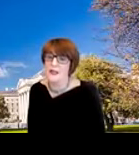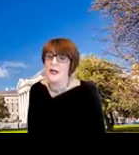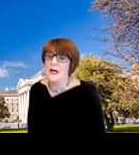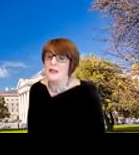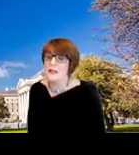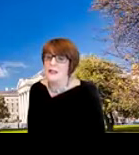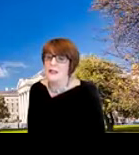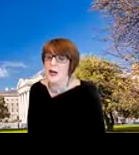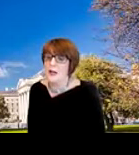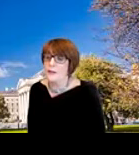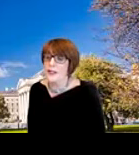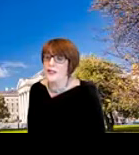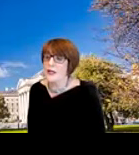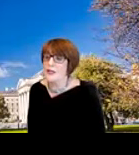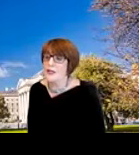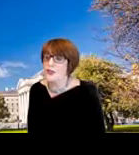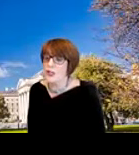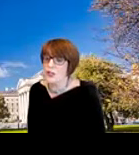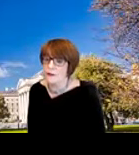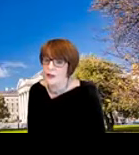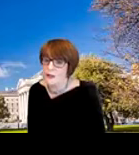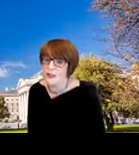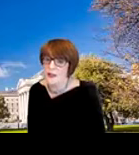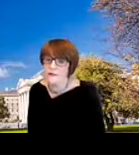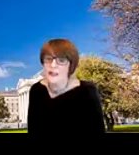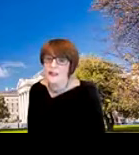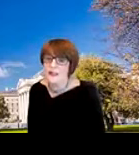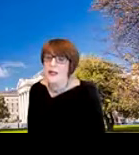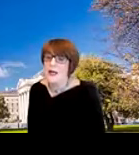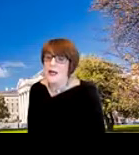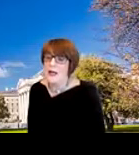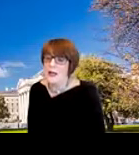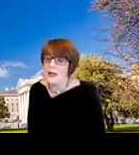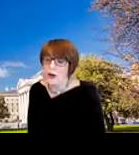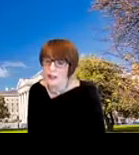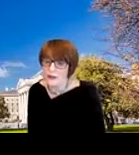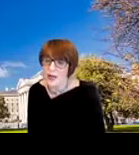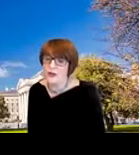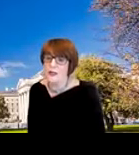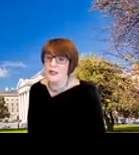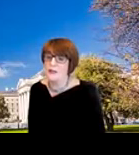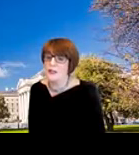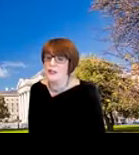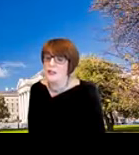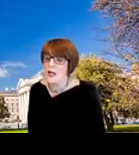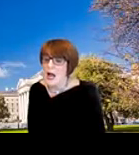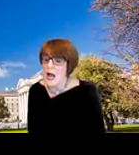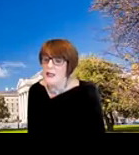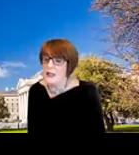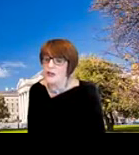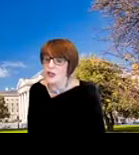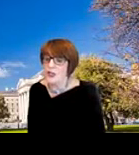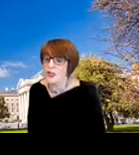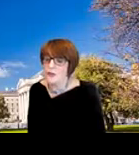event, 69% had a change in the frequency of visits, loss of leisure activities,